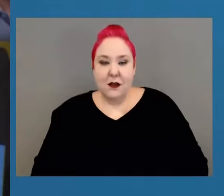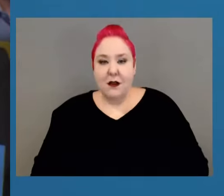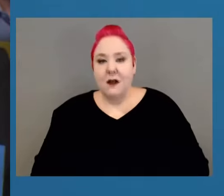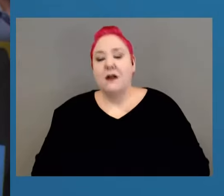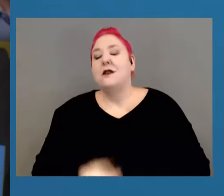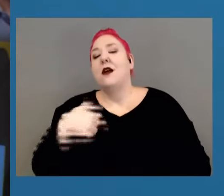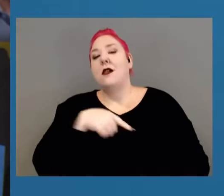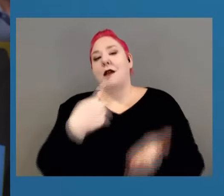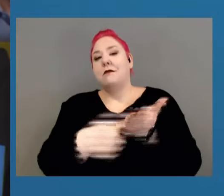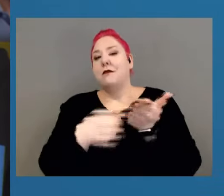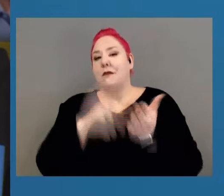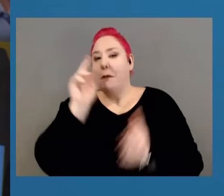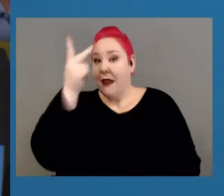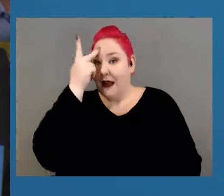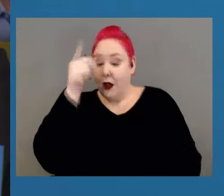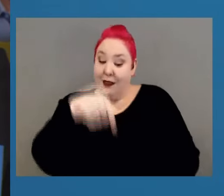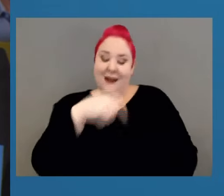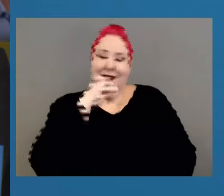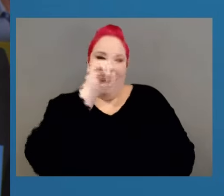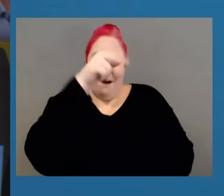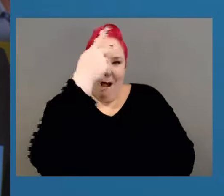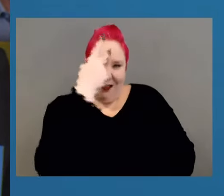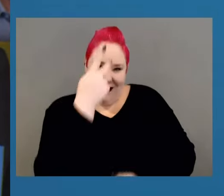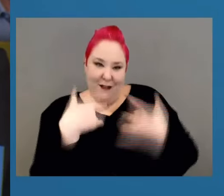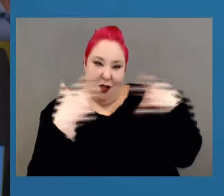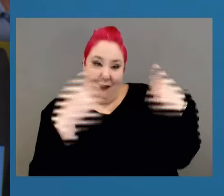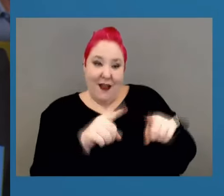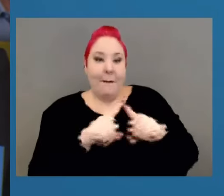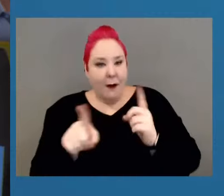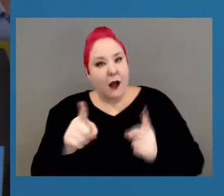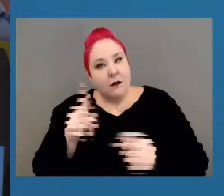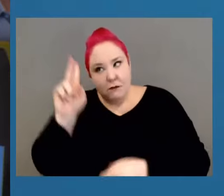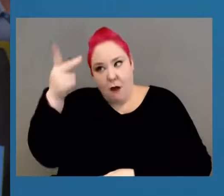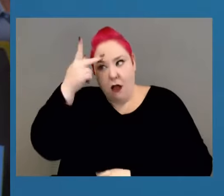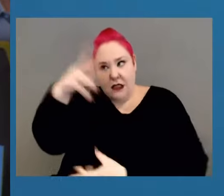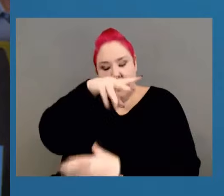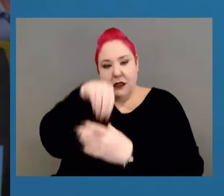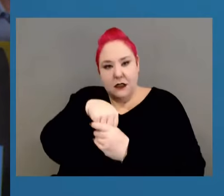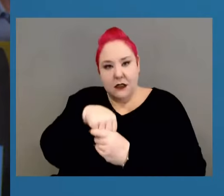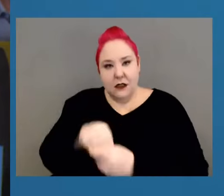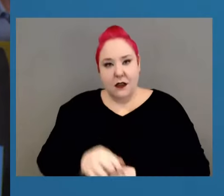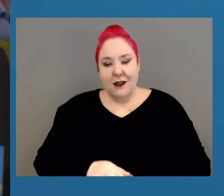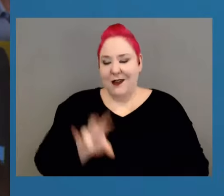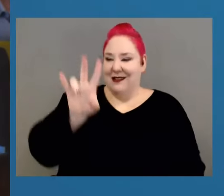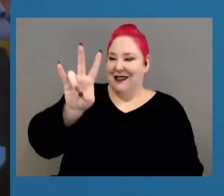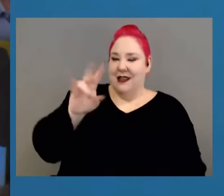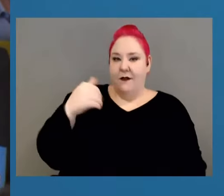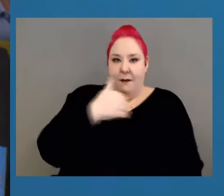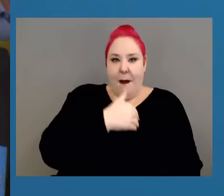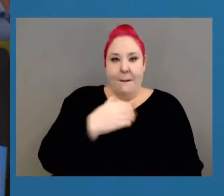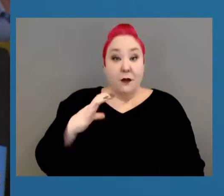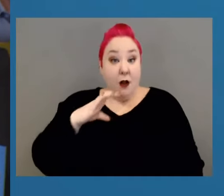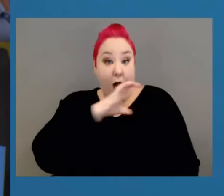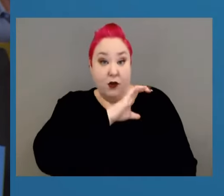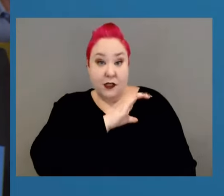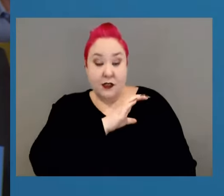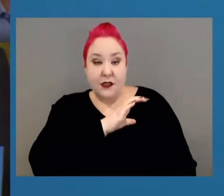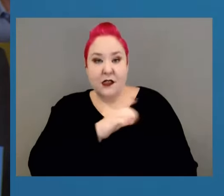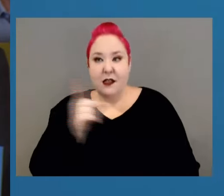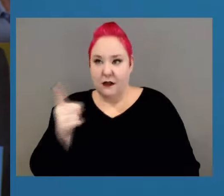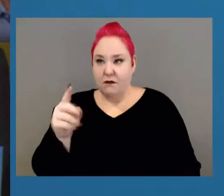not a political event, but there's politics behind this. There are 7 members of Congress who are